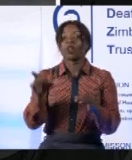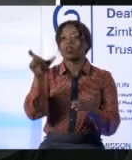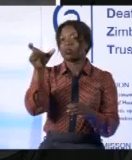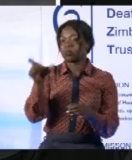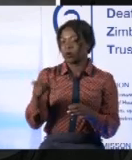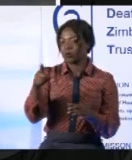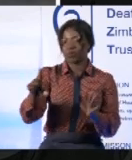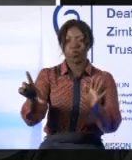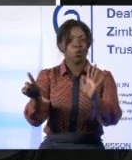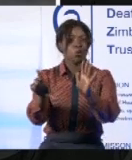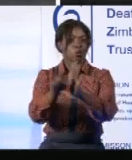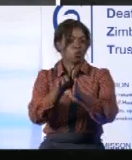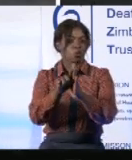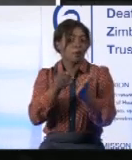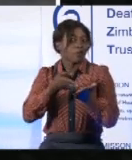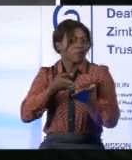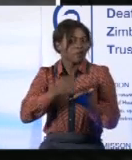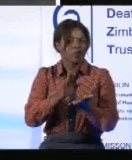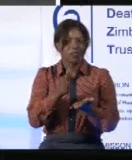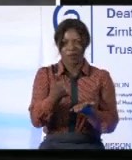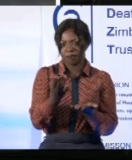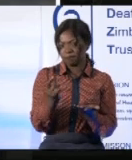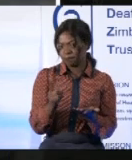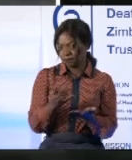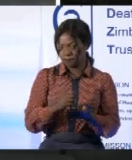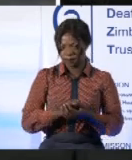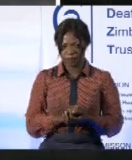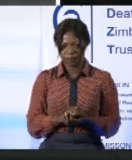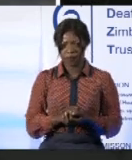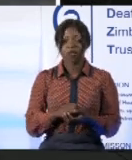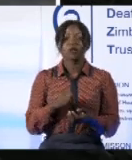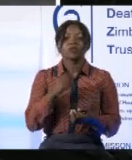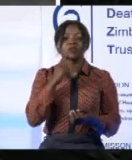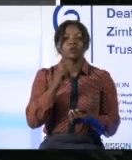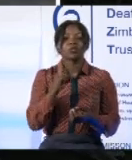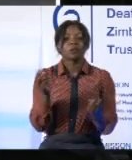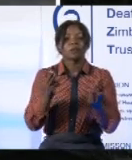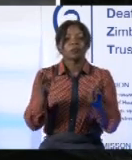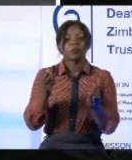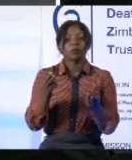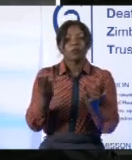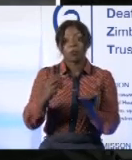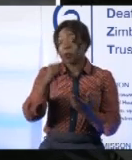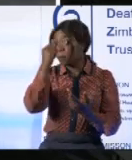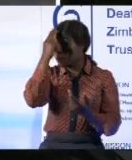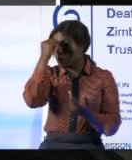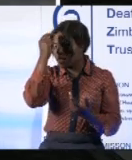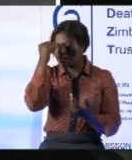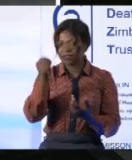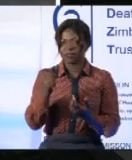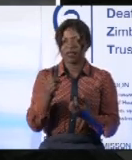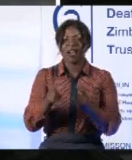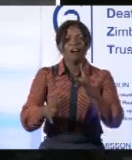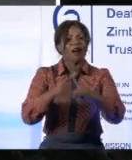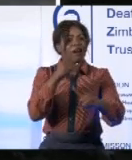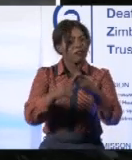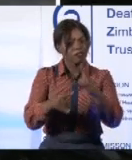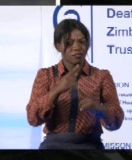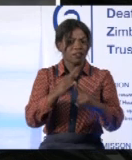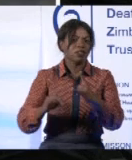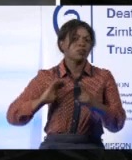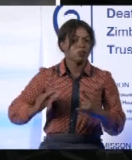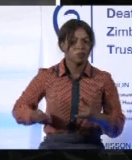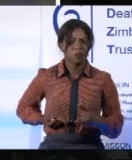said this issue that sees the police coming out and harassing women under the guise of them being female